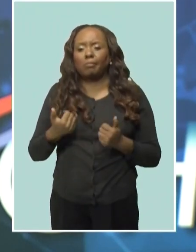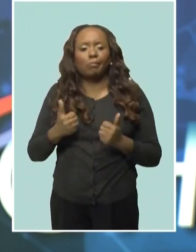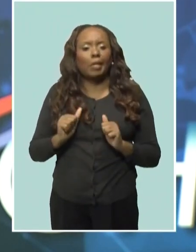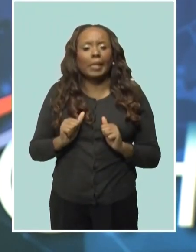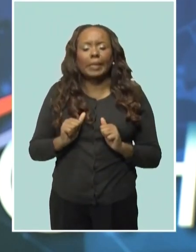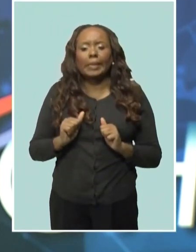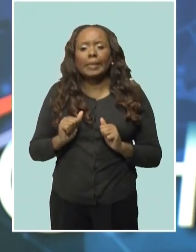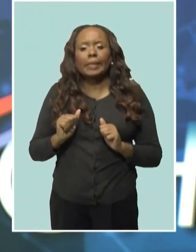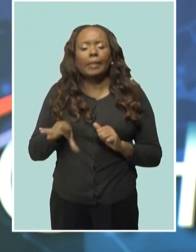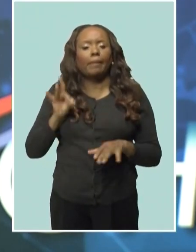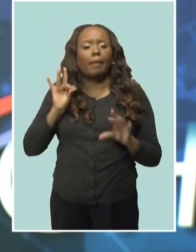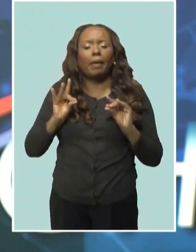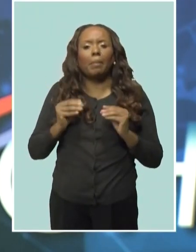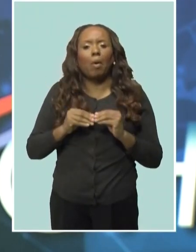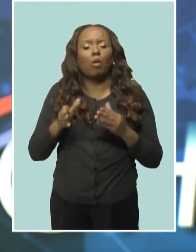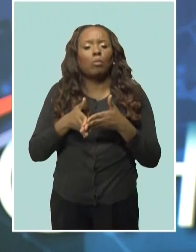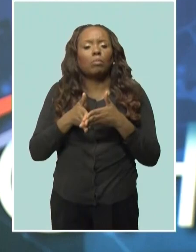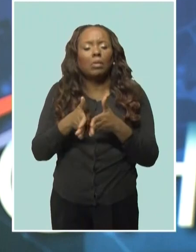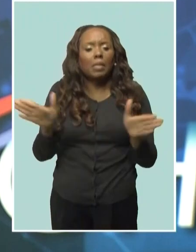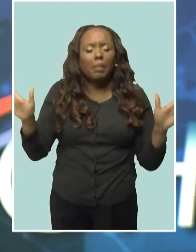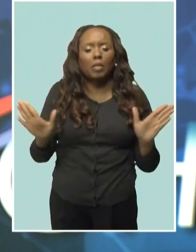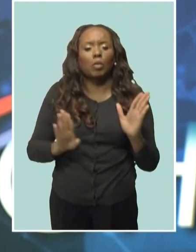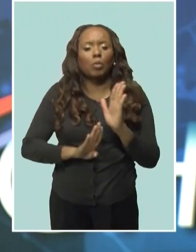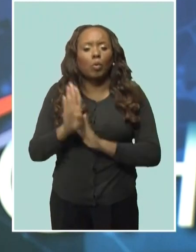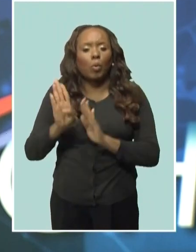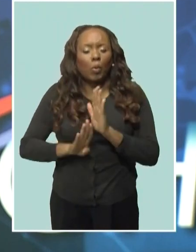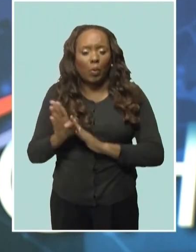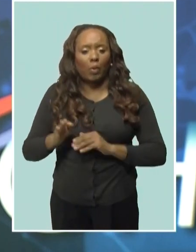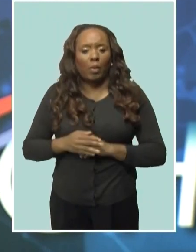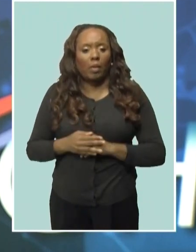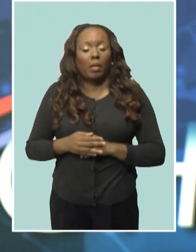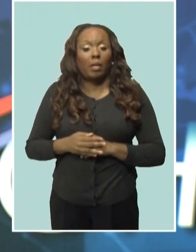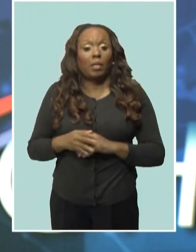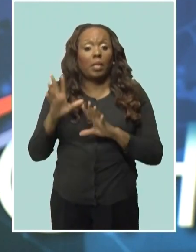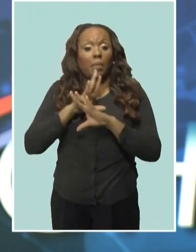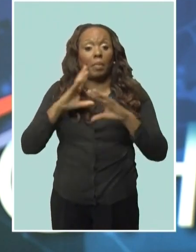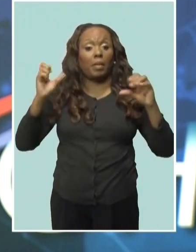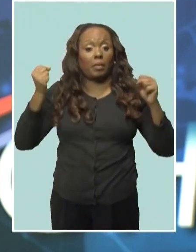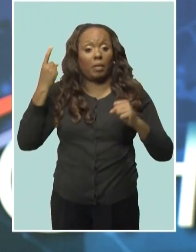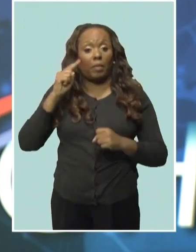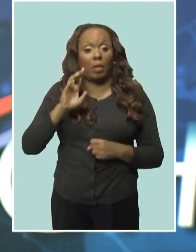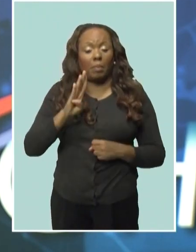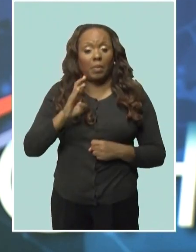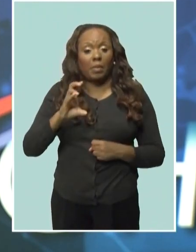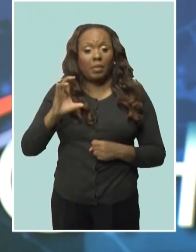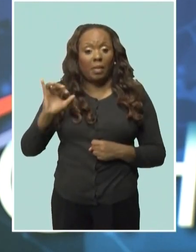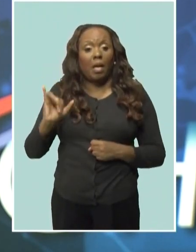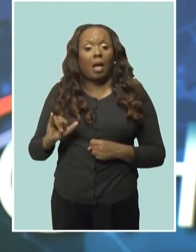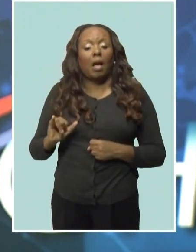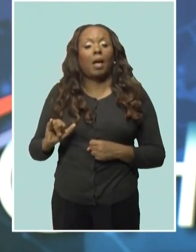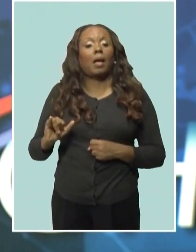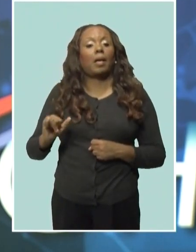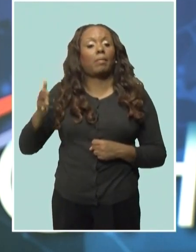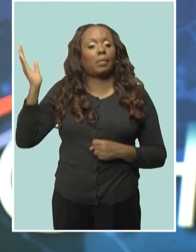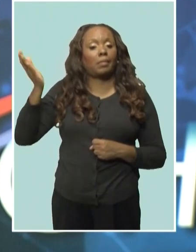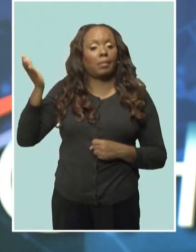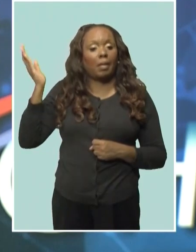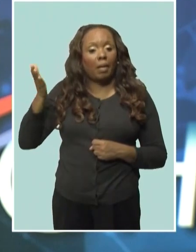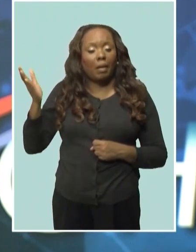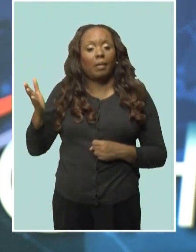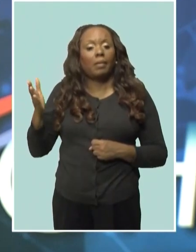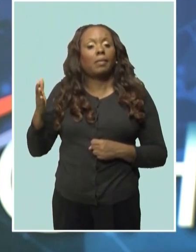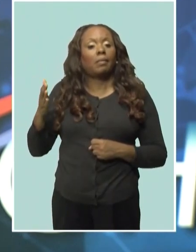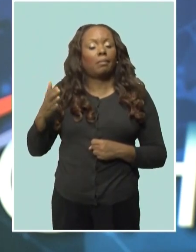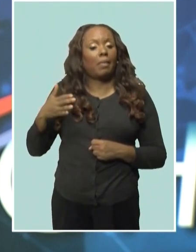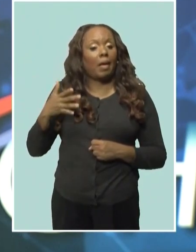President of the Barbados Chamber of Commerce and Industry, Paul Innes. He was speaking at a Liberia Business Roundtable and exhibition at the